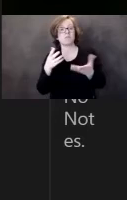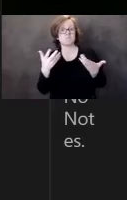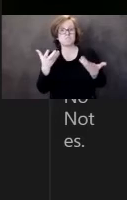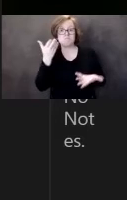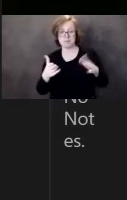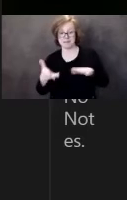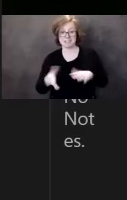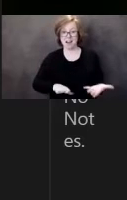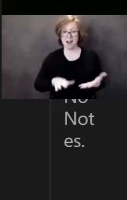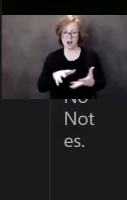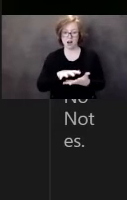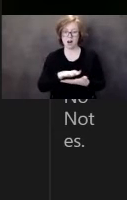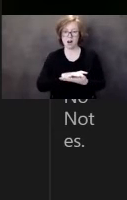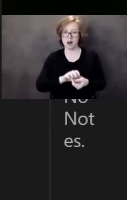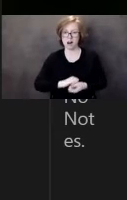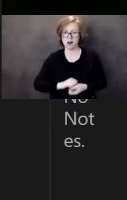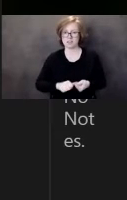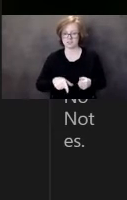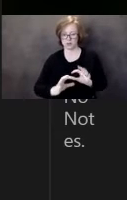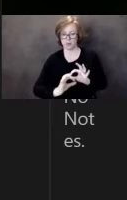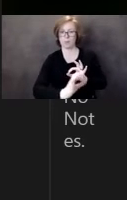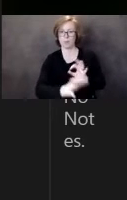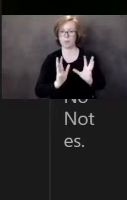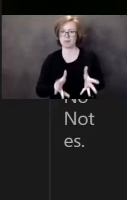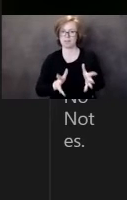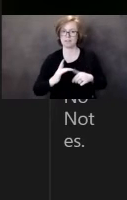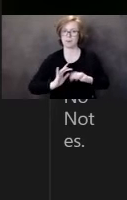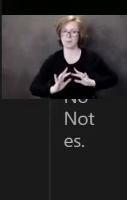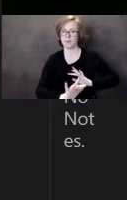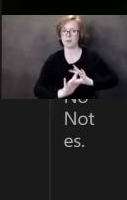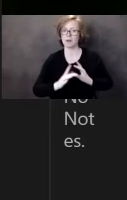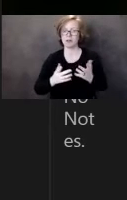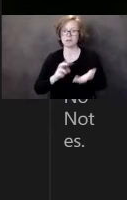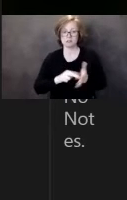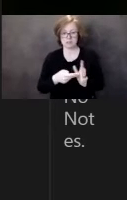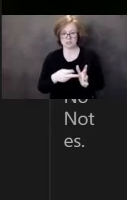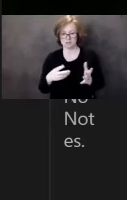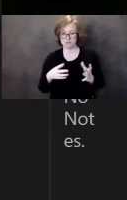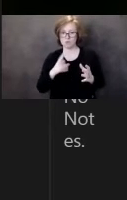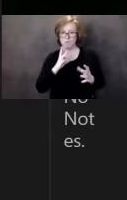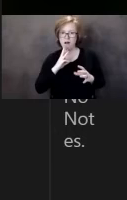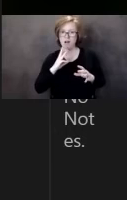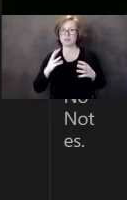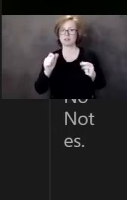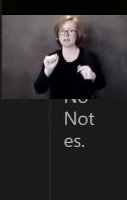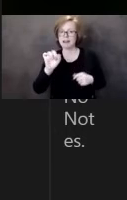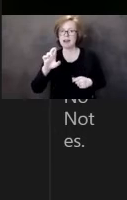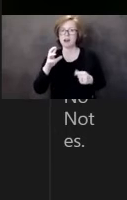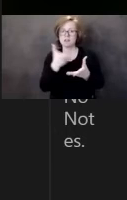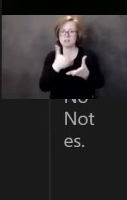We're getting better as humans about thinking about the little things, but for a lot of our history, we've just ignored them. Physical stuff, soil is not